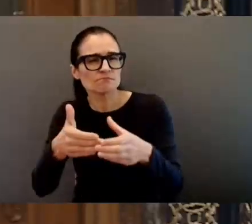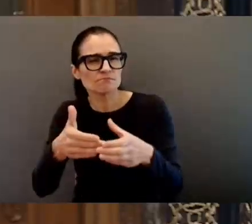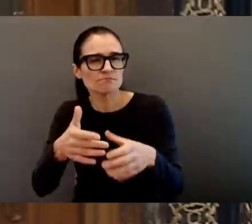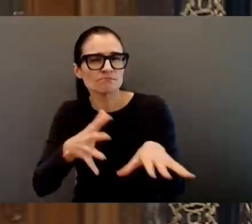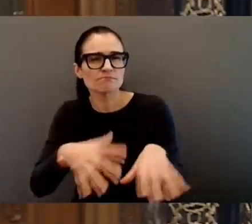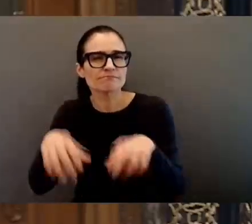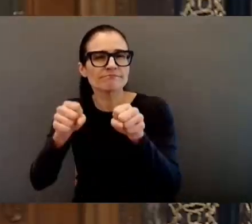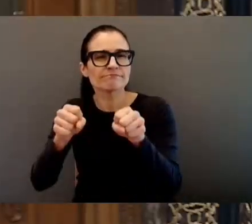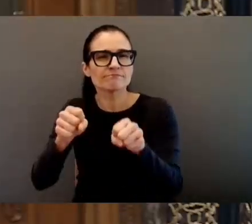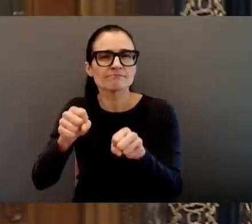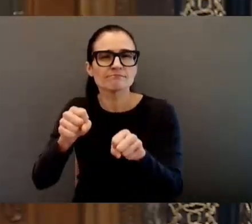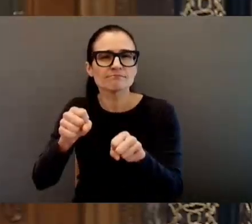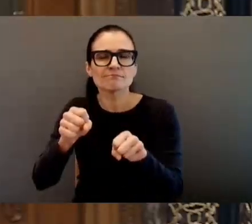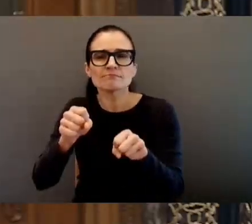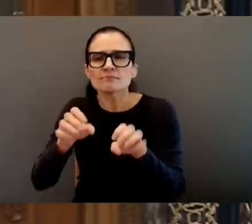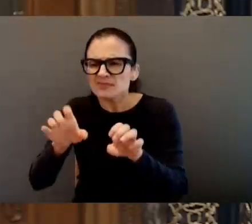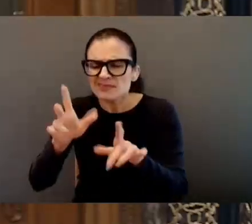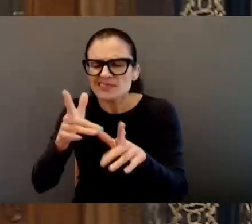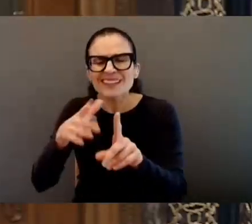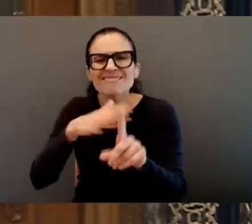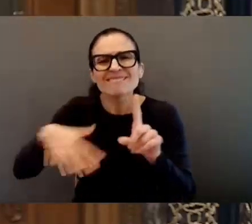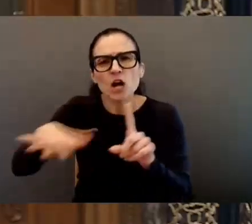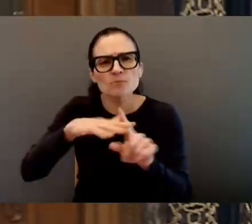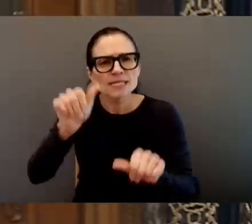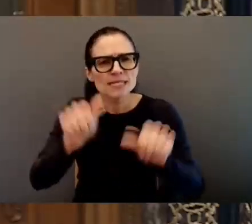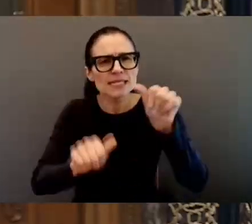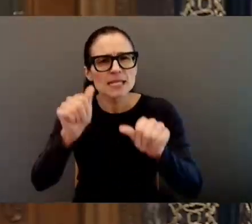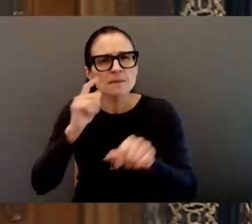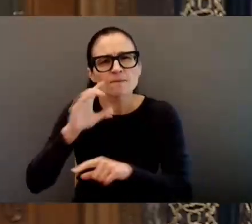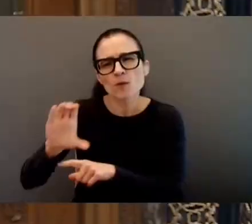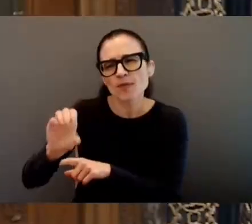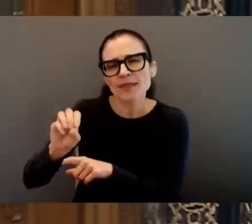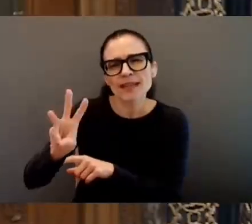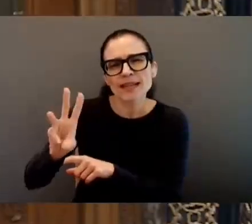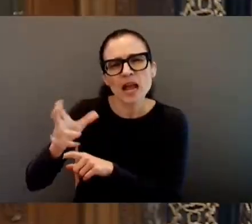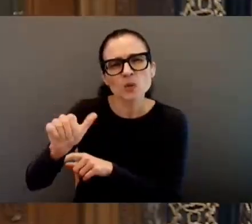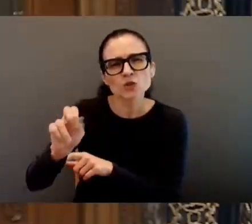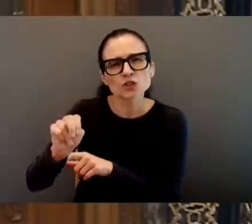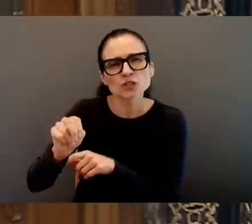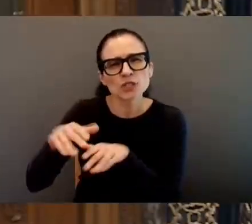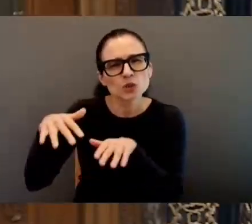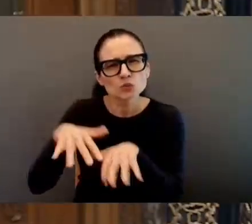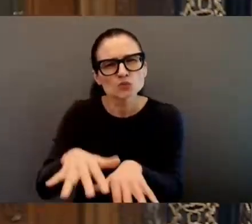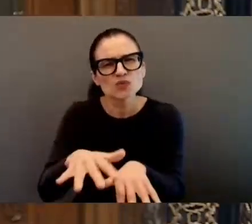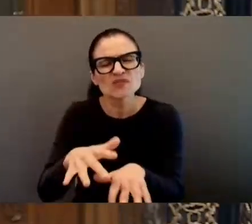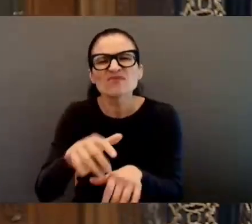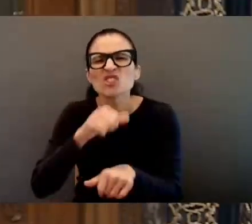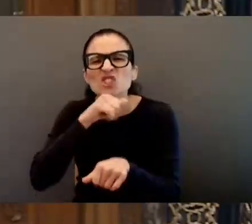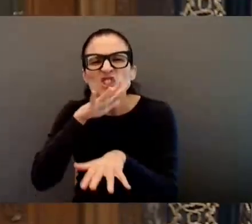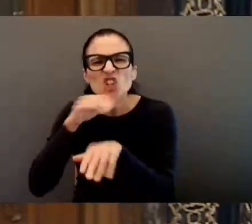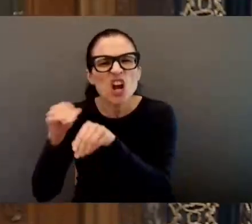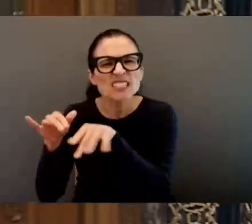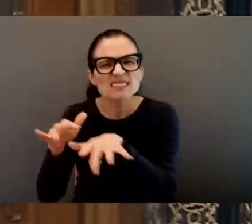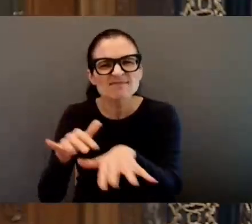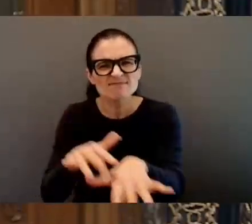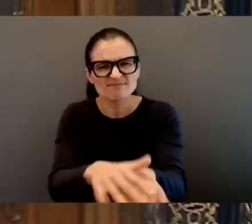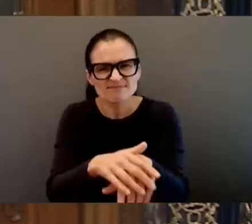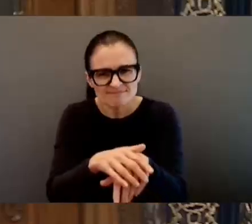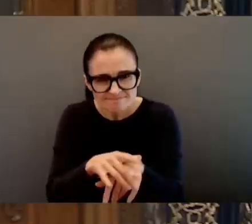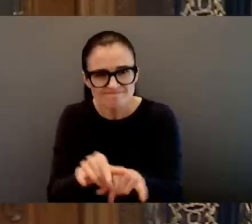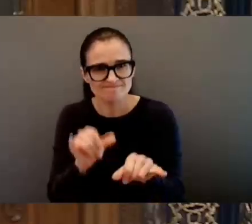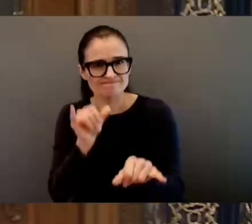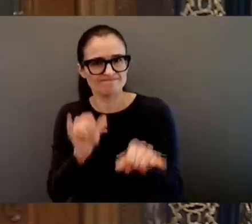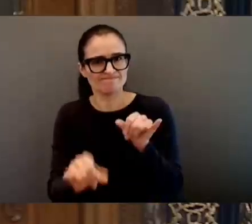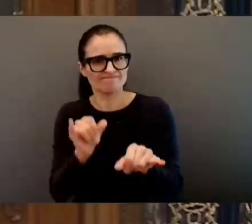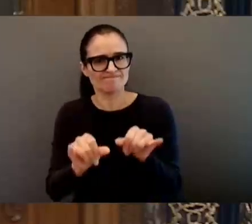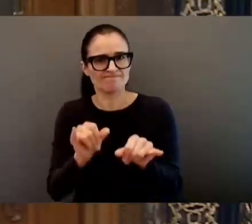pile and estimated at nearly 300,000 cubic meters. There is no way, Mr. Speaker, that this report didn't end up